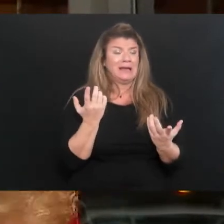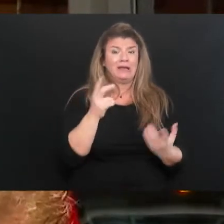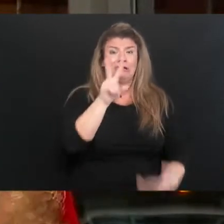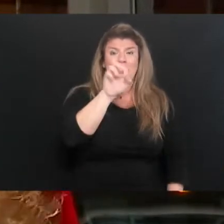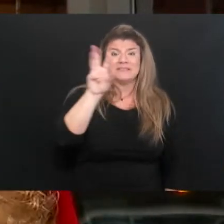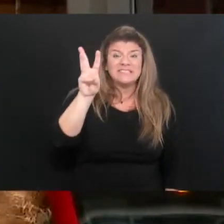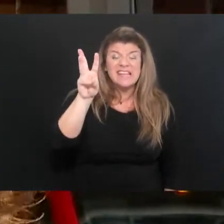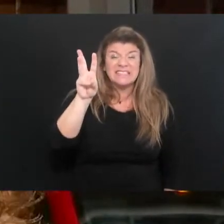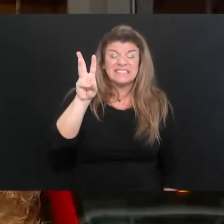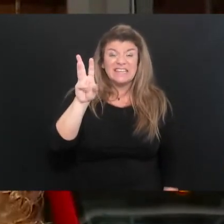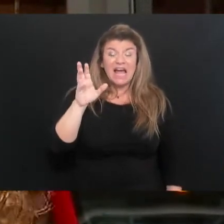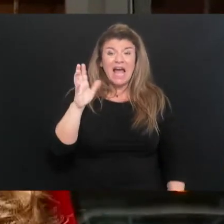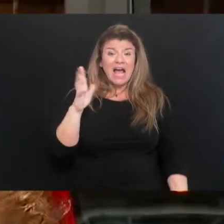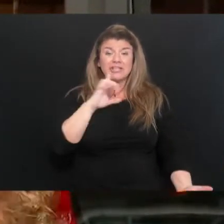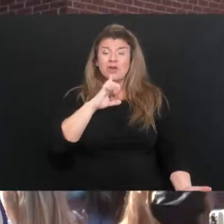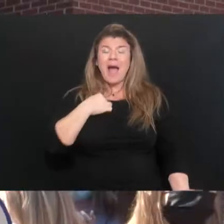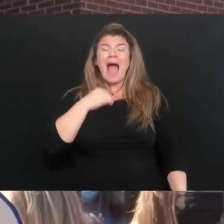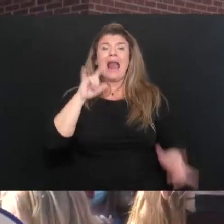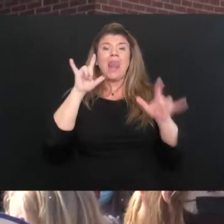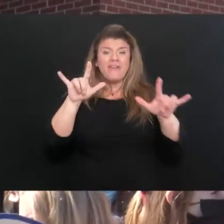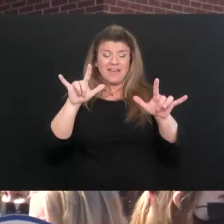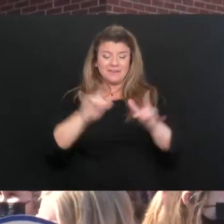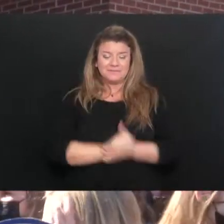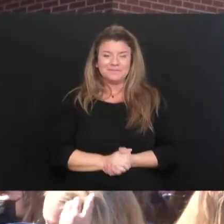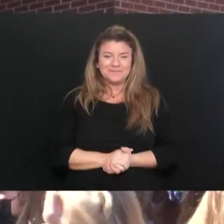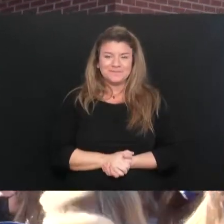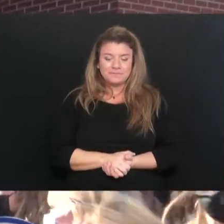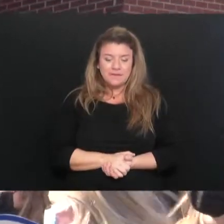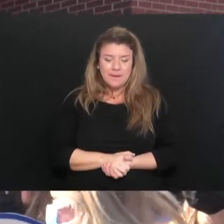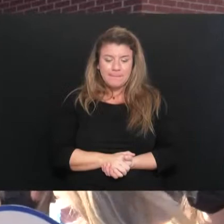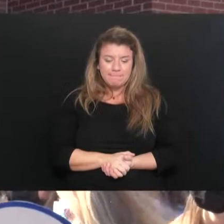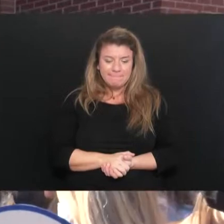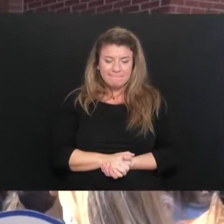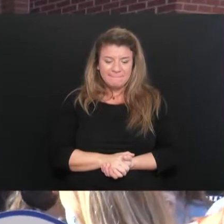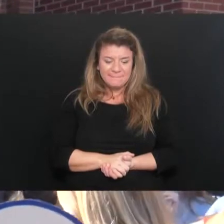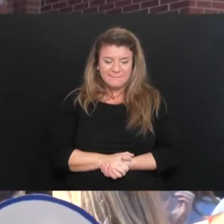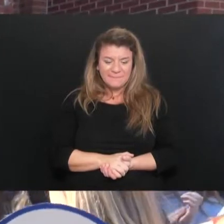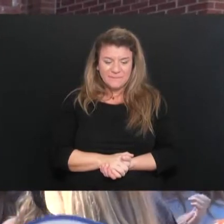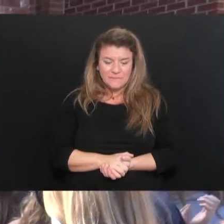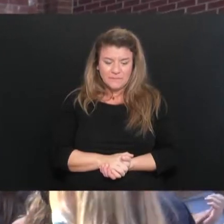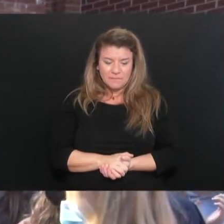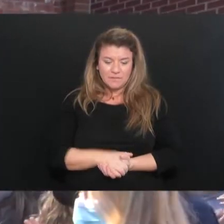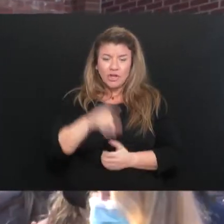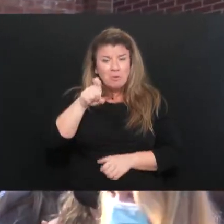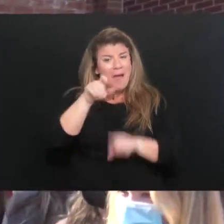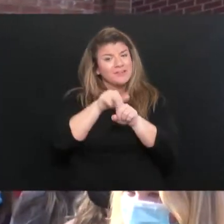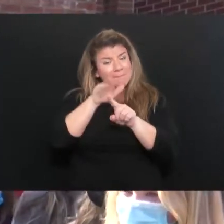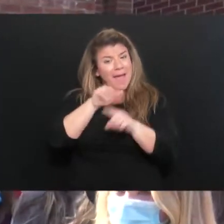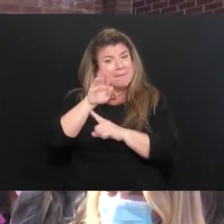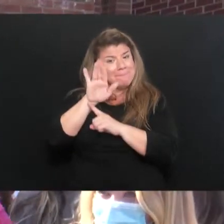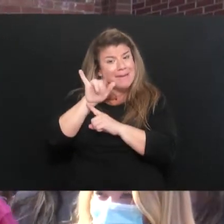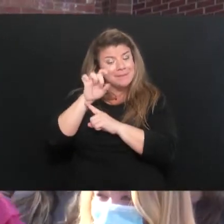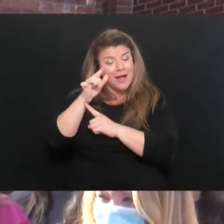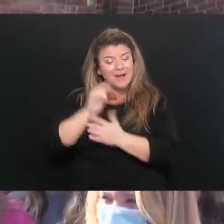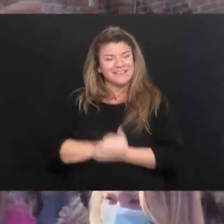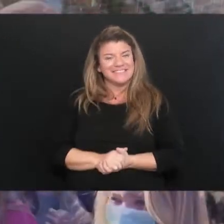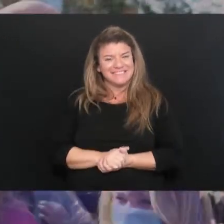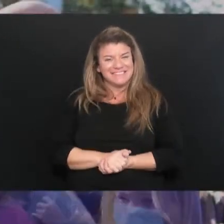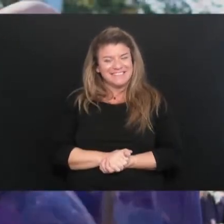2006, so I love it. You got a pet Baby Dog.